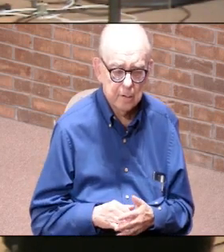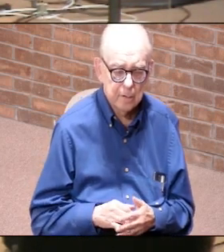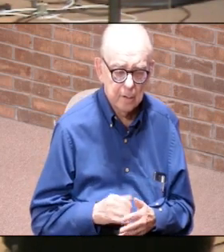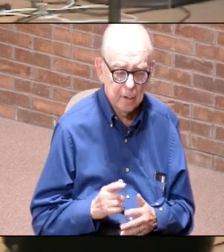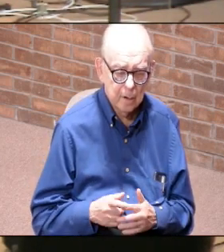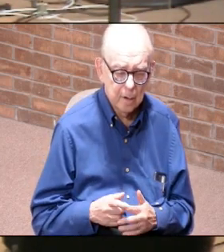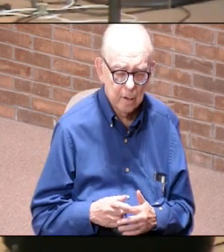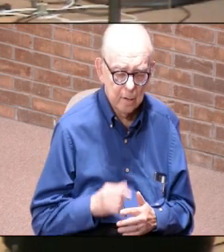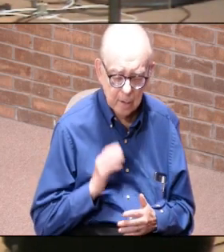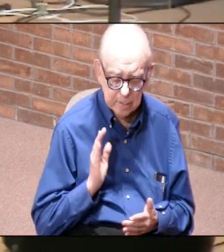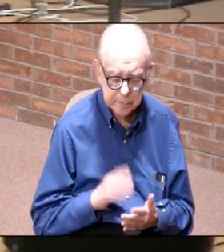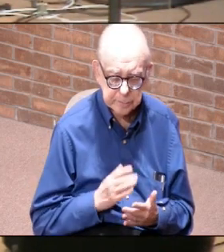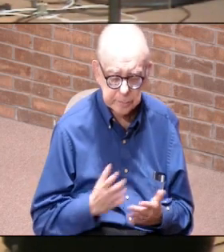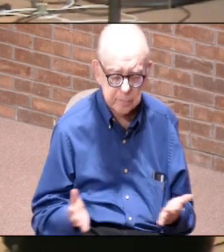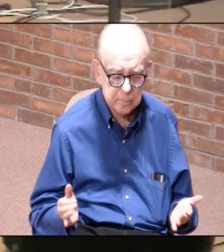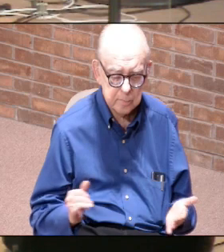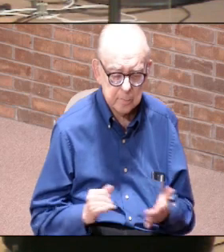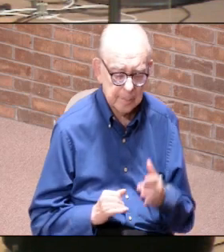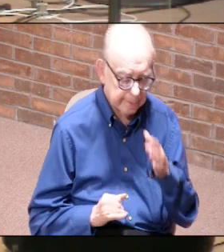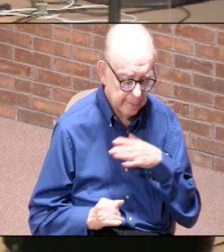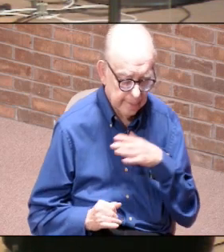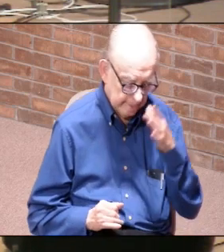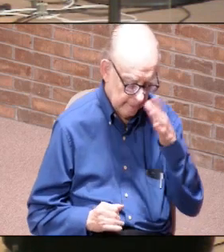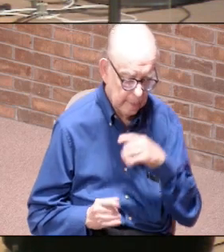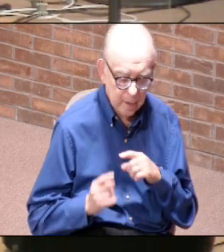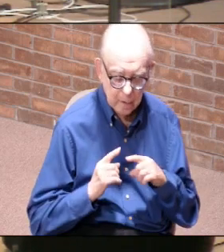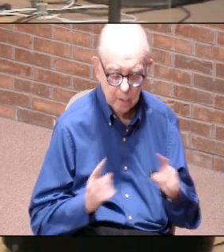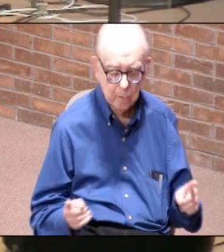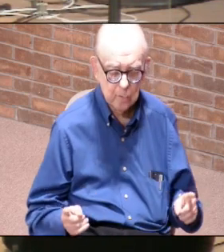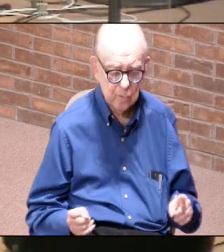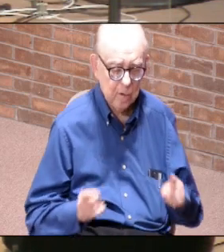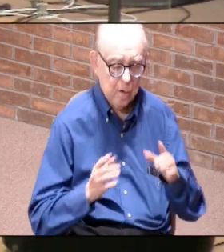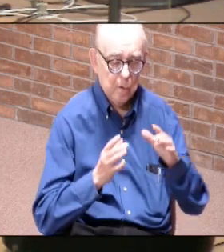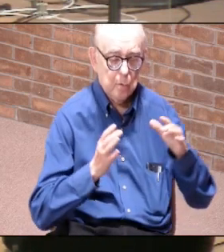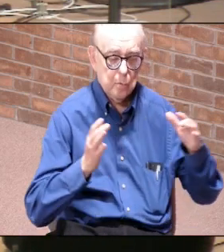And this isn't a little thing, ladies and gentlemen. This is